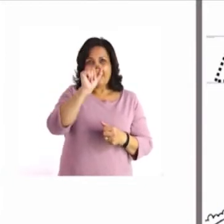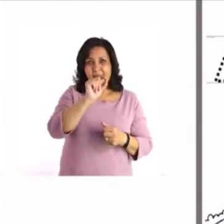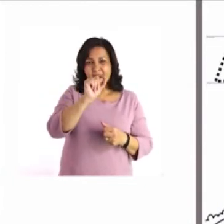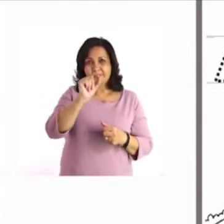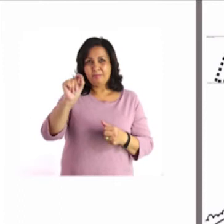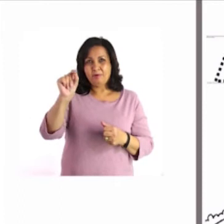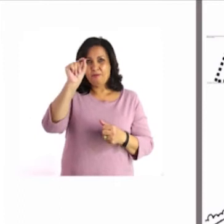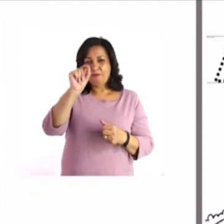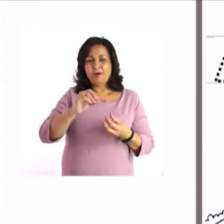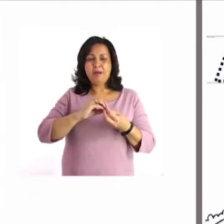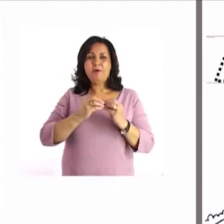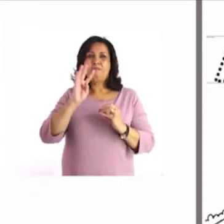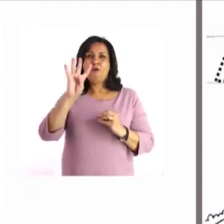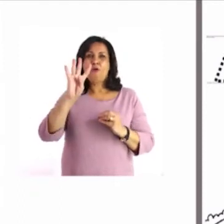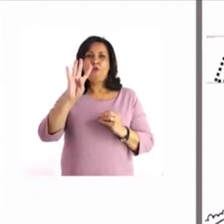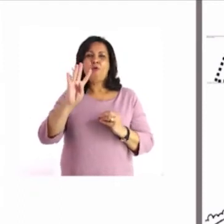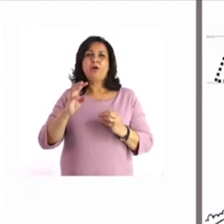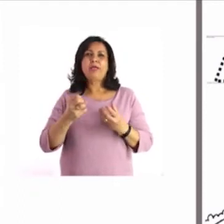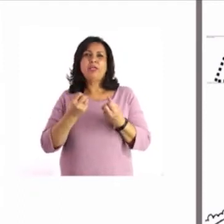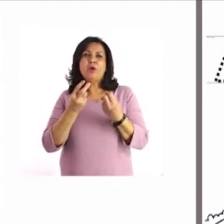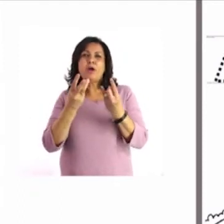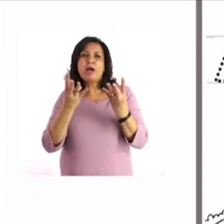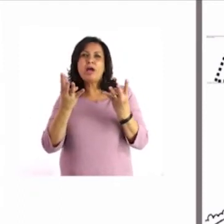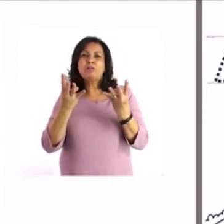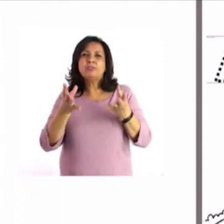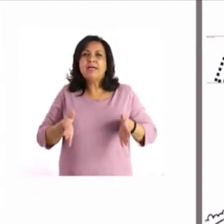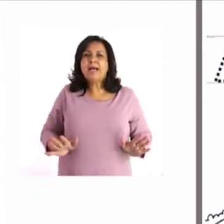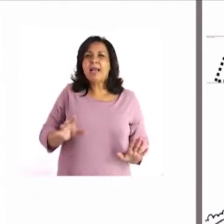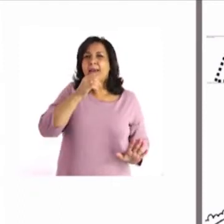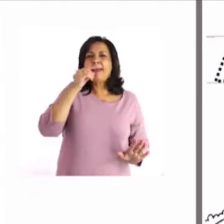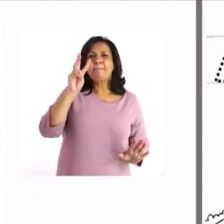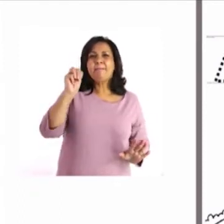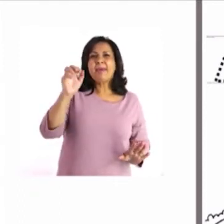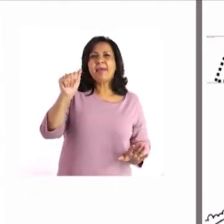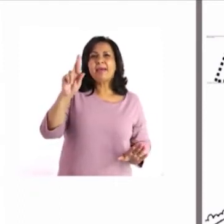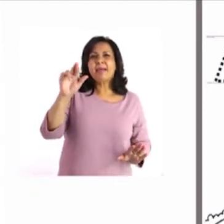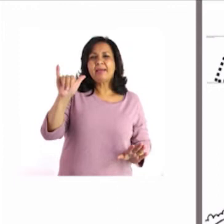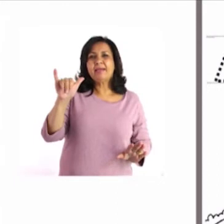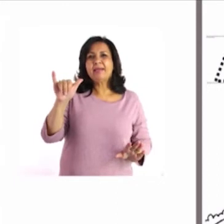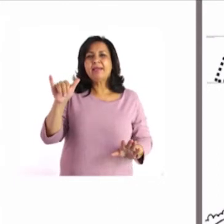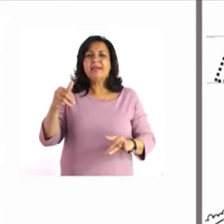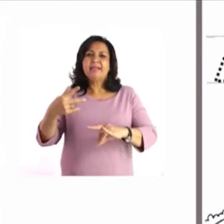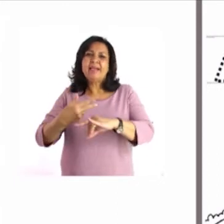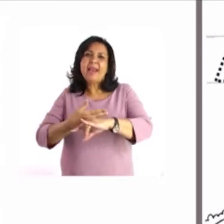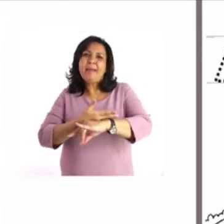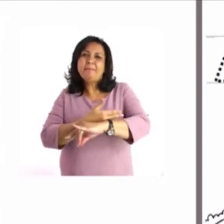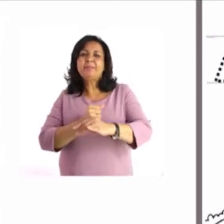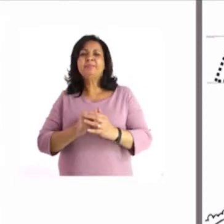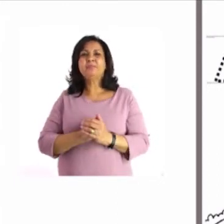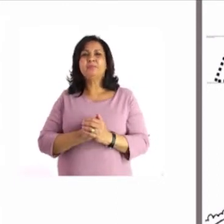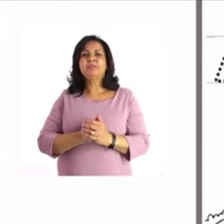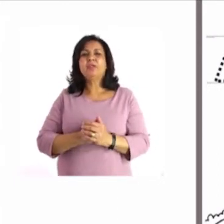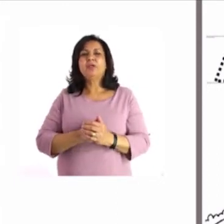top, and you may count Mary had a little lamb, and then you may write number 4 in the